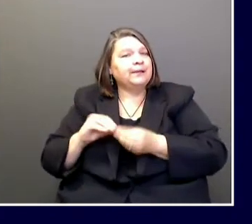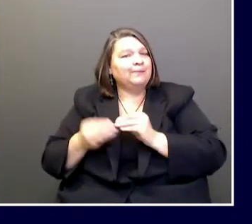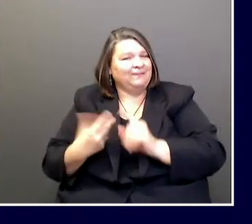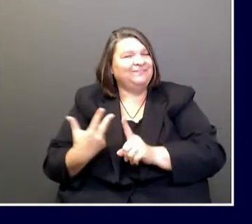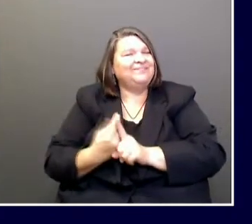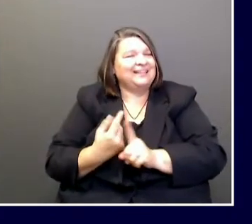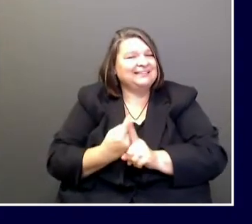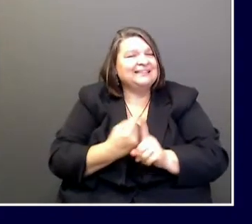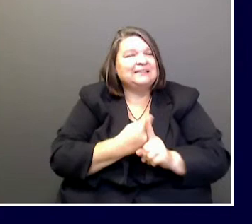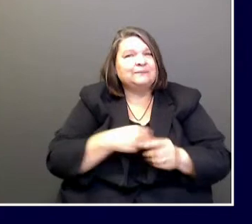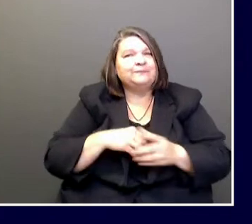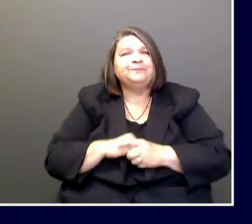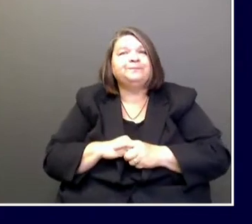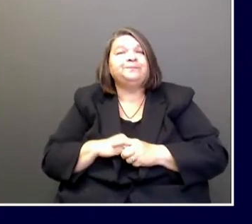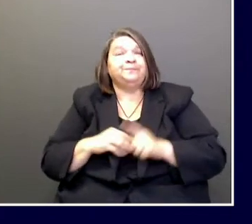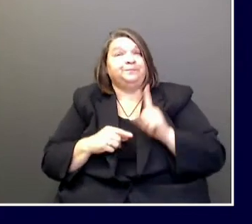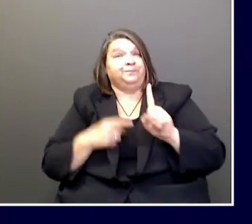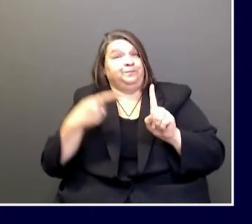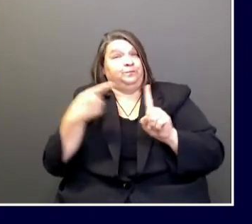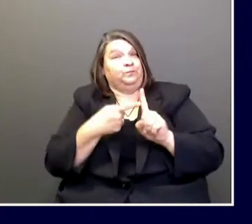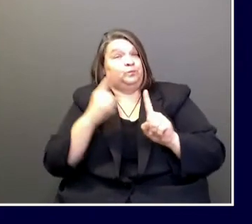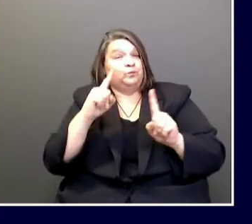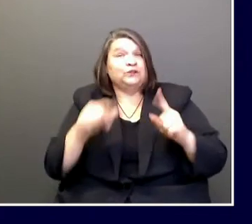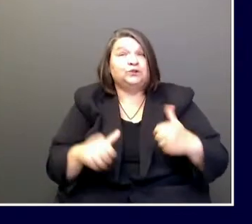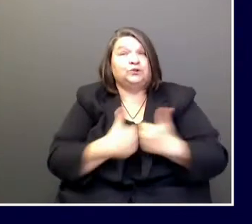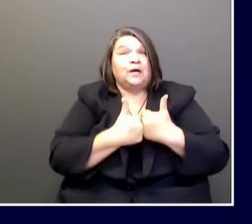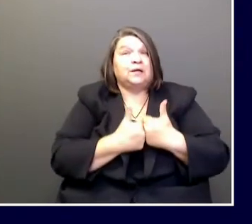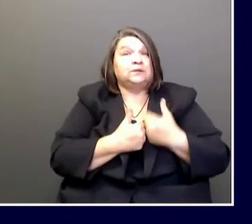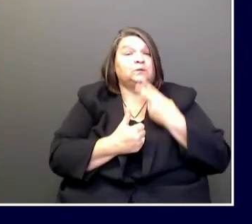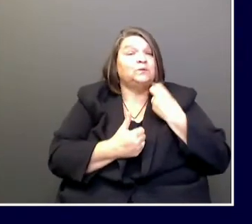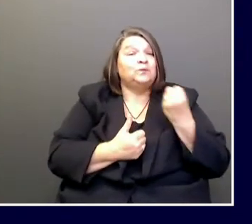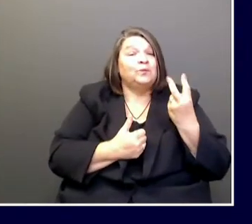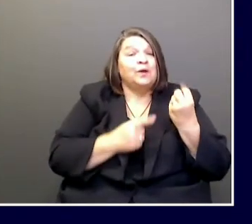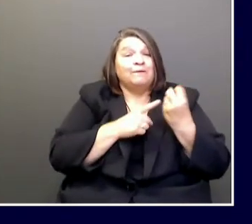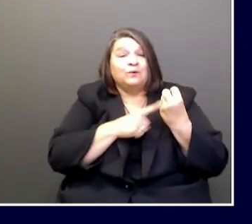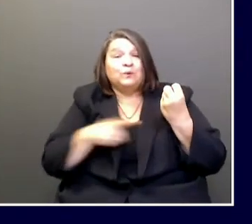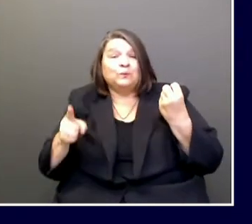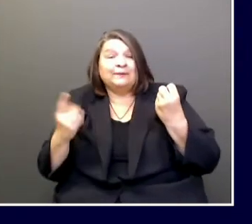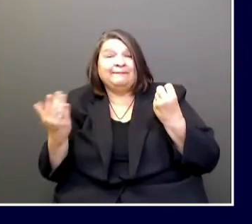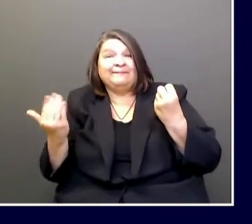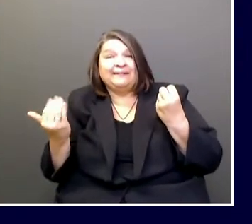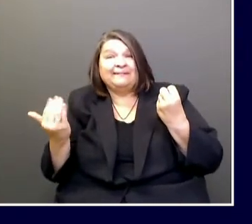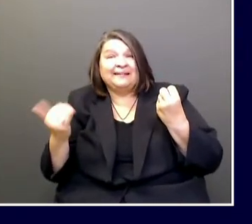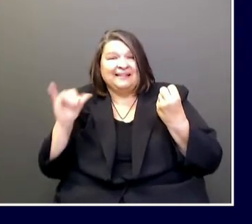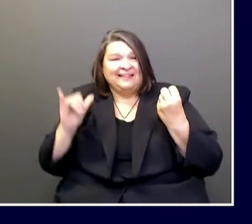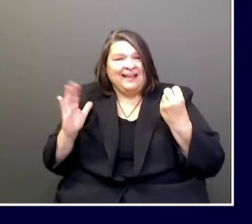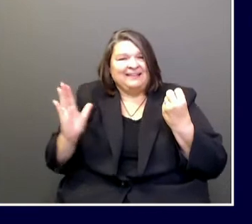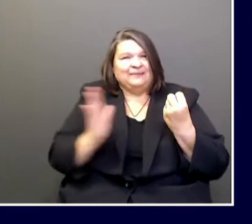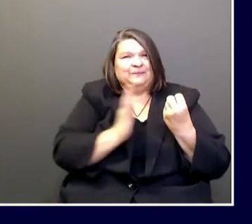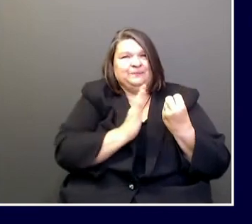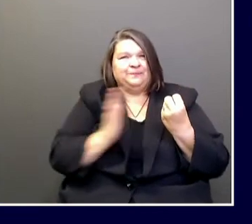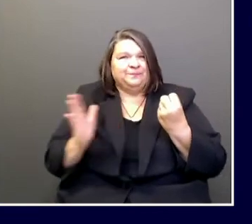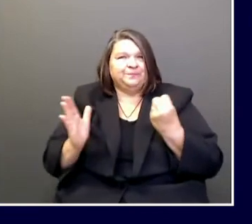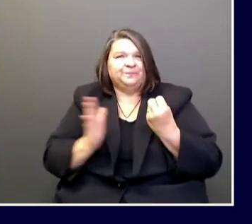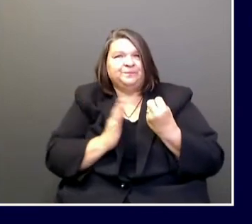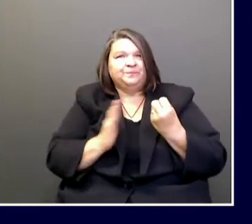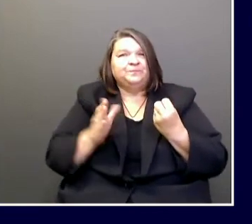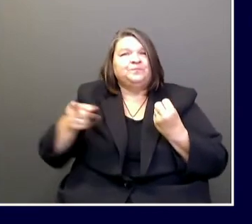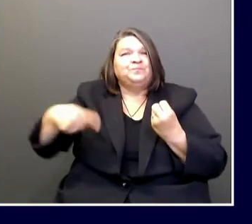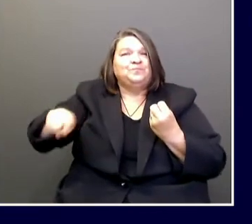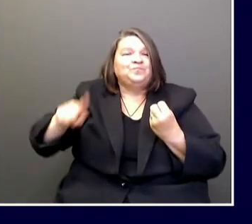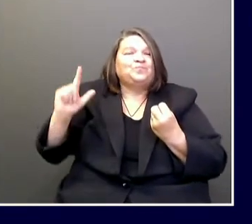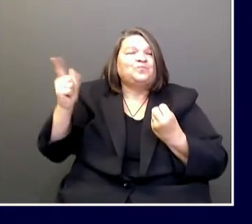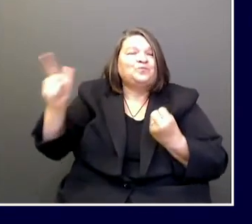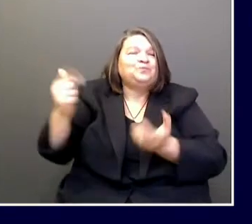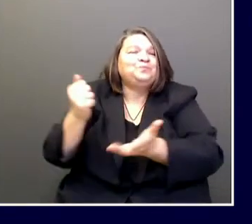became eligible for vaccination later in the game than older people. So that school-based strategy is certainly one that we're going to be